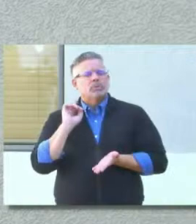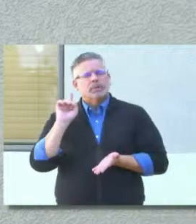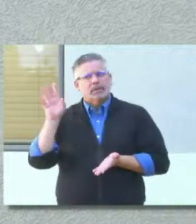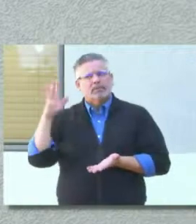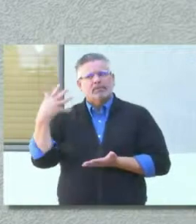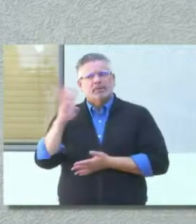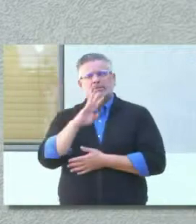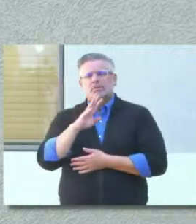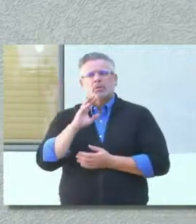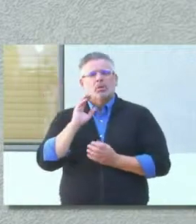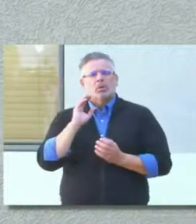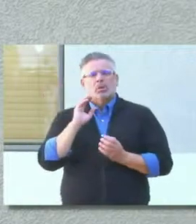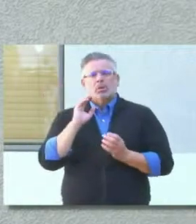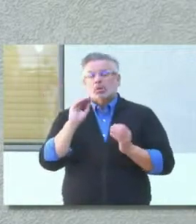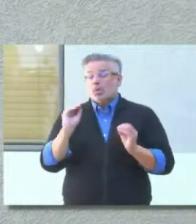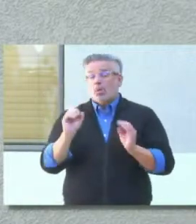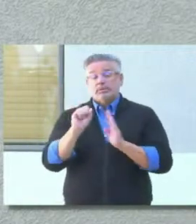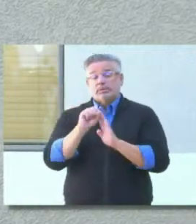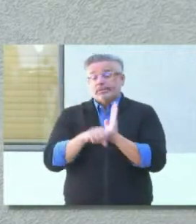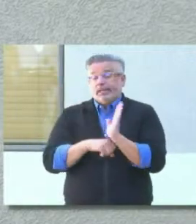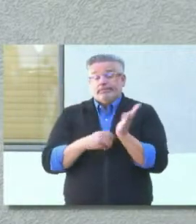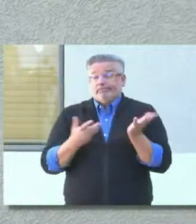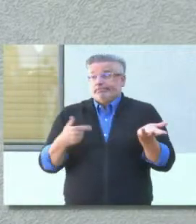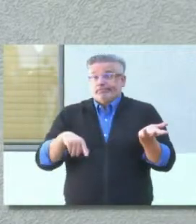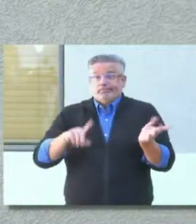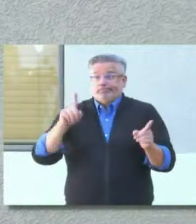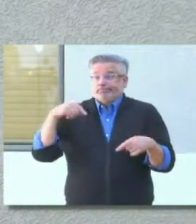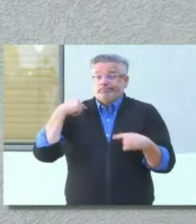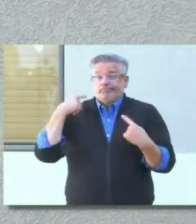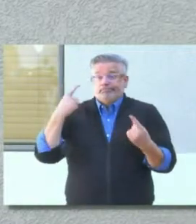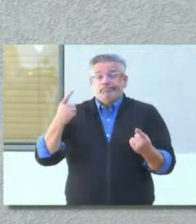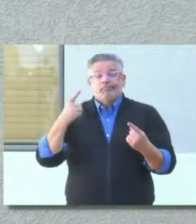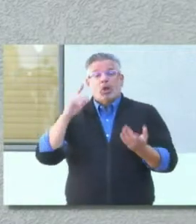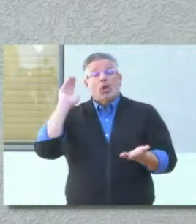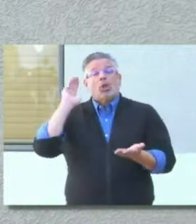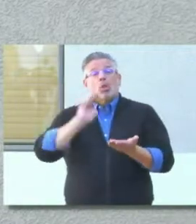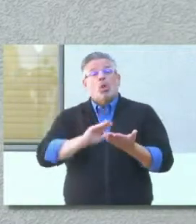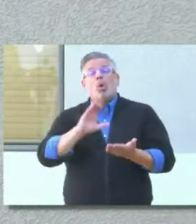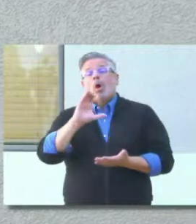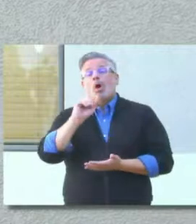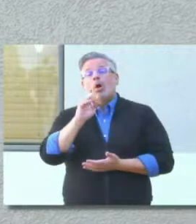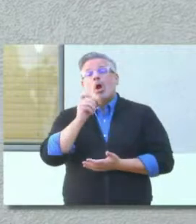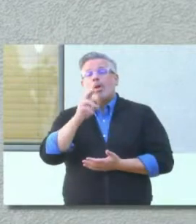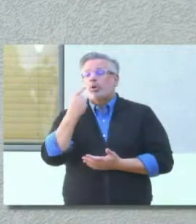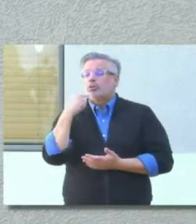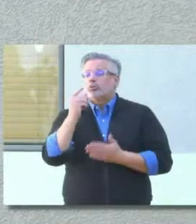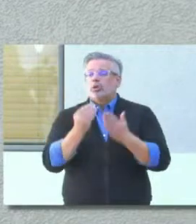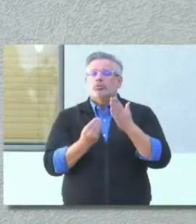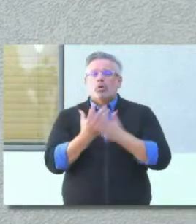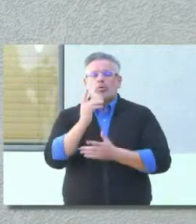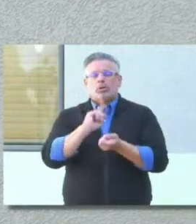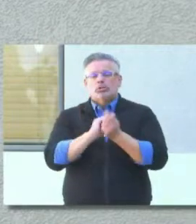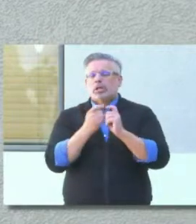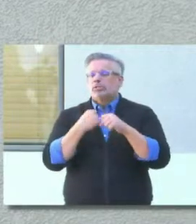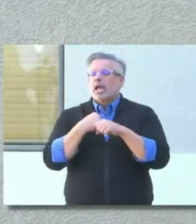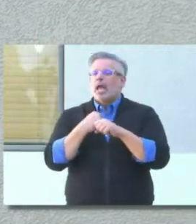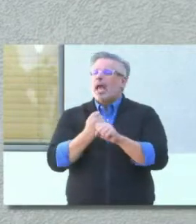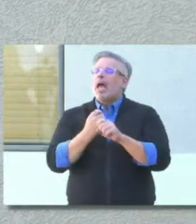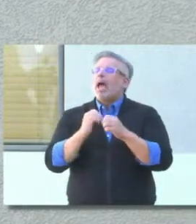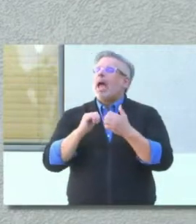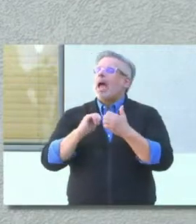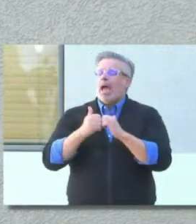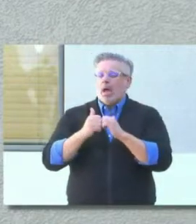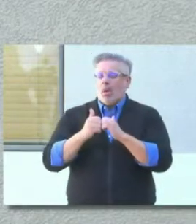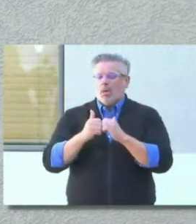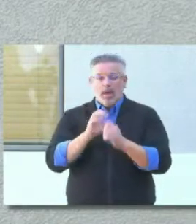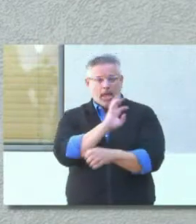No state's done more on the issue of low carbon green growth to decarbonize and change the way we produce and consume energy. We're really proud